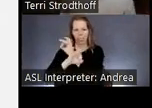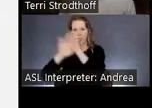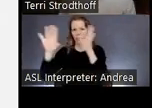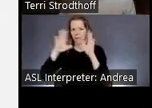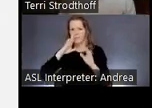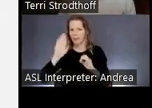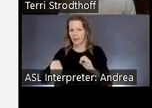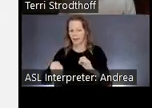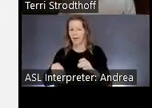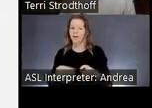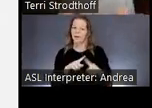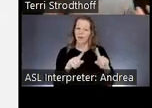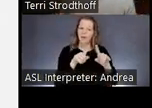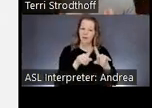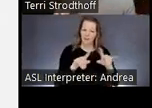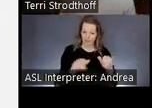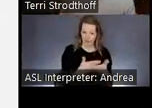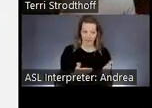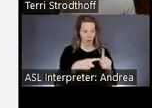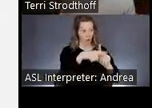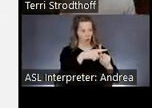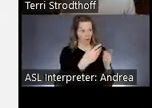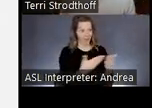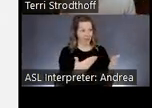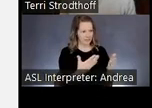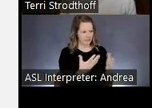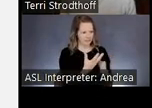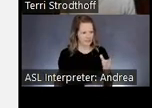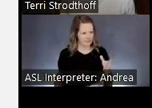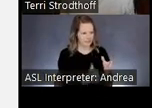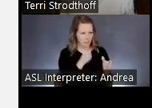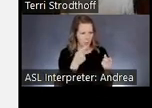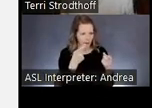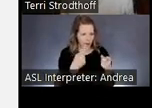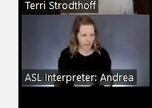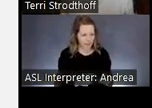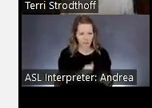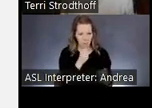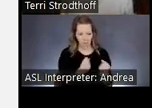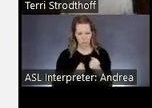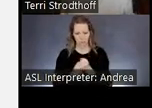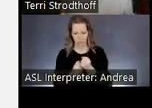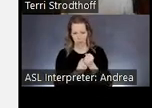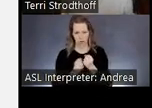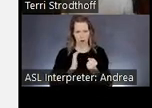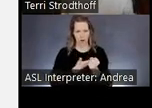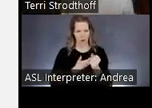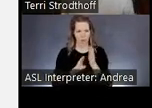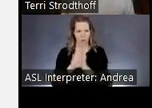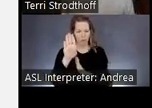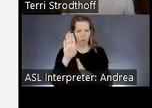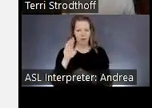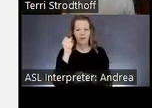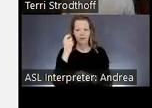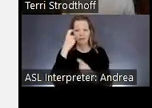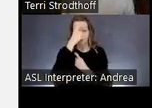good things don't happen, when we don't get what we need to support our best thriving development. And so our understanding of trauma